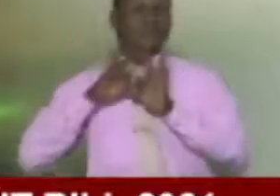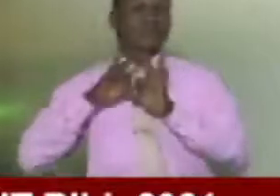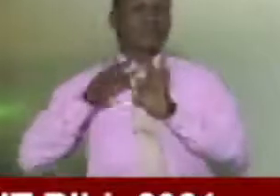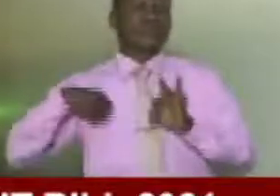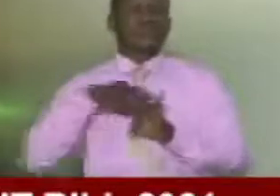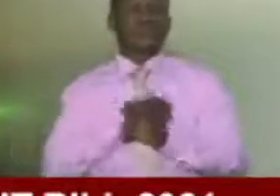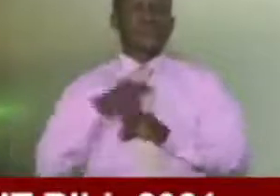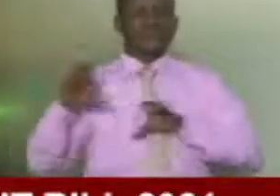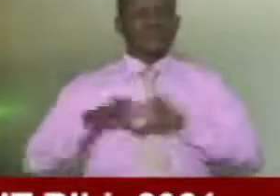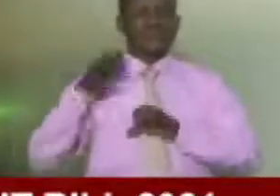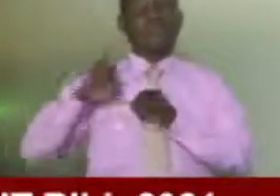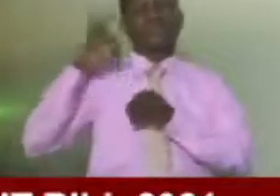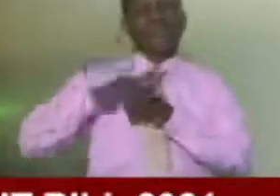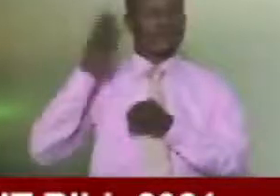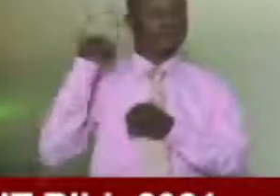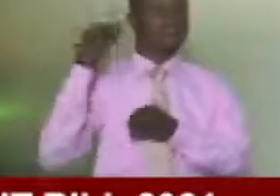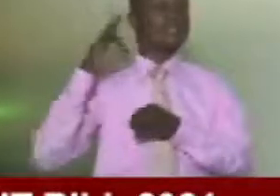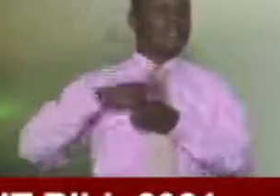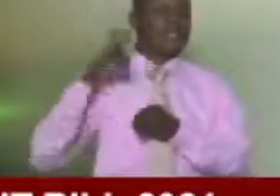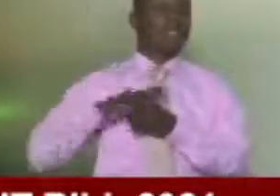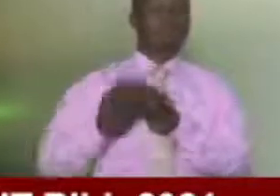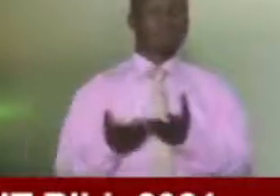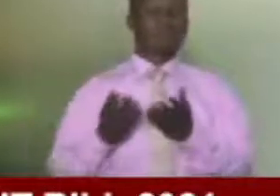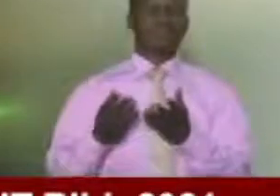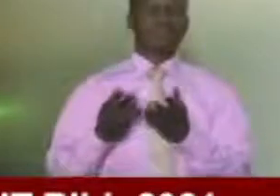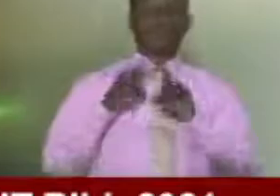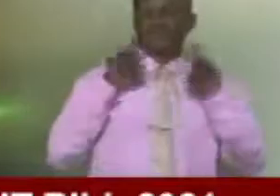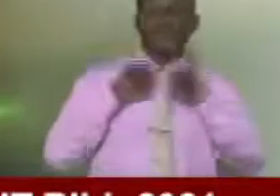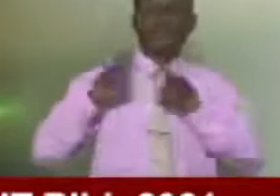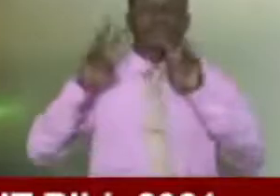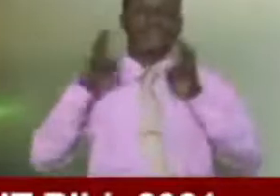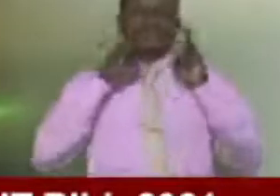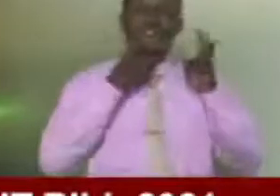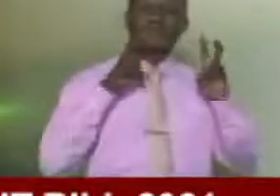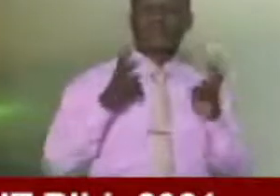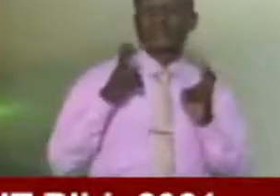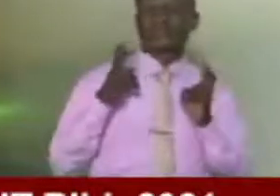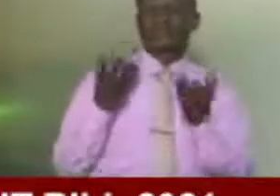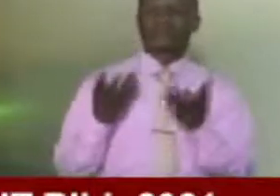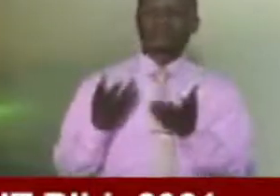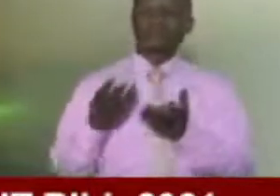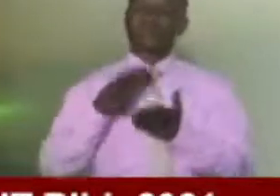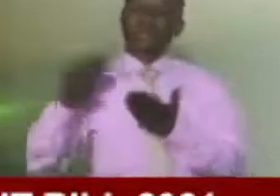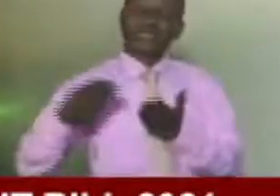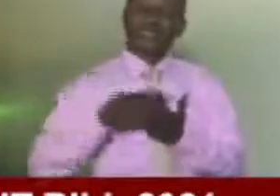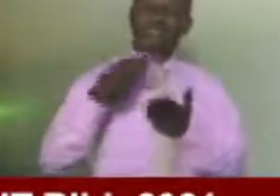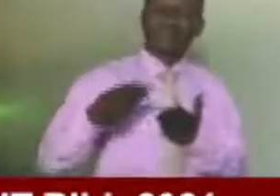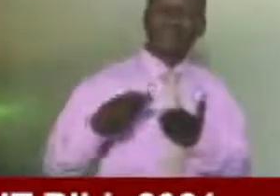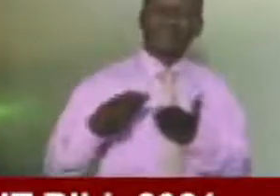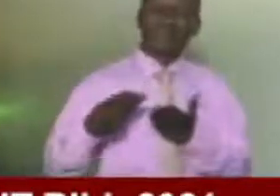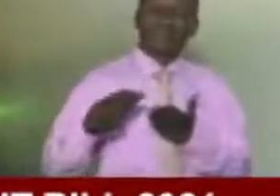conduct of elections, previous elections, logistics, management, in fact, the postponement of elections that we had in